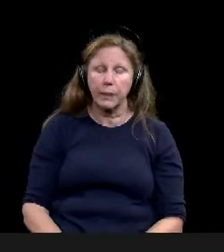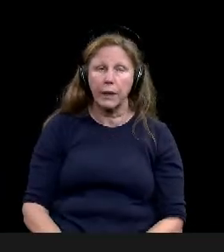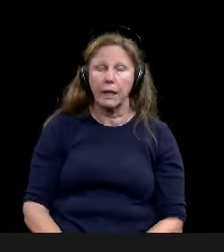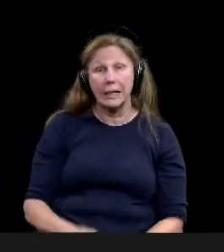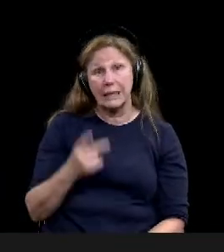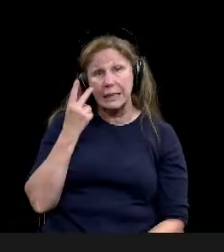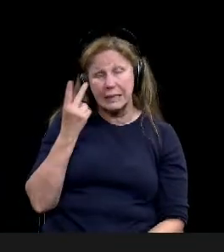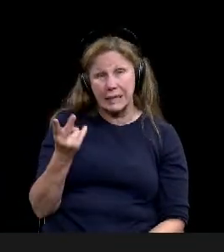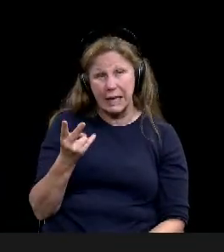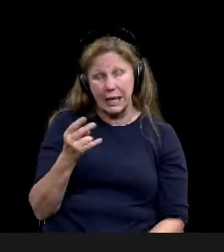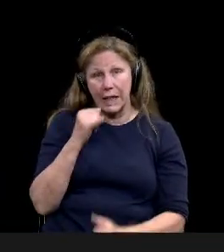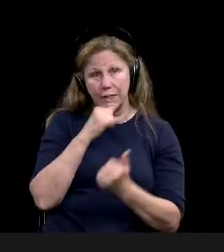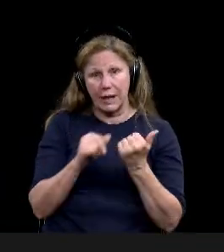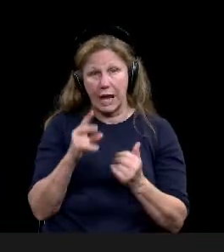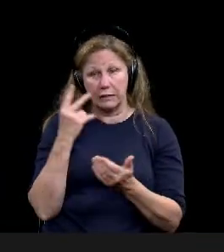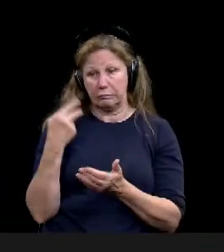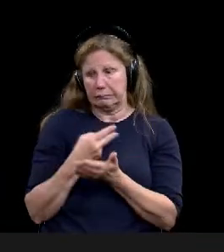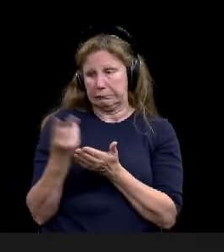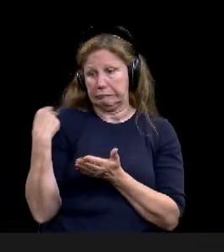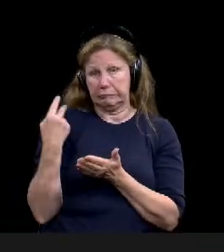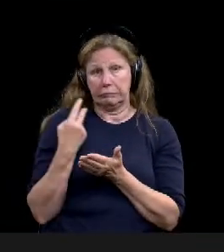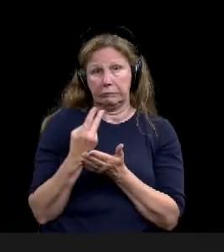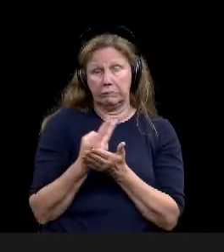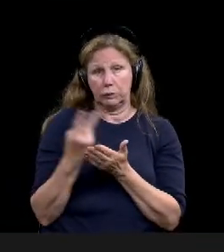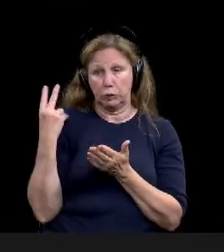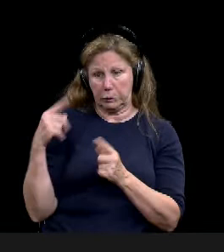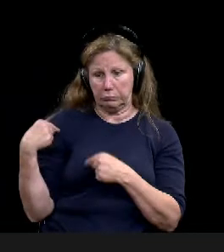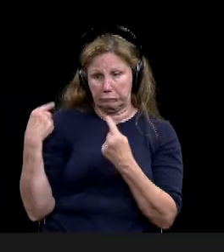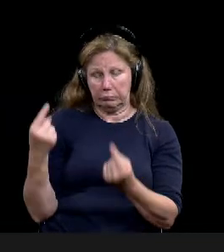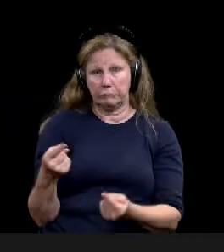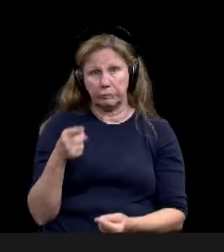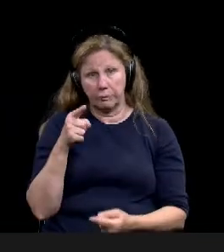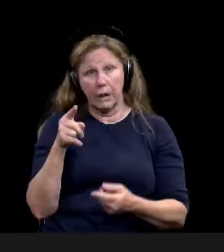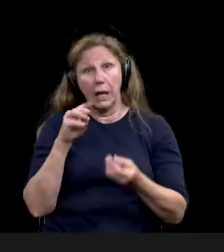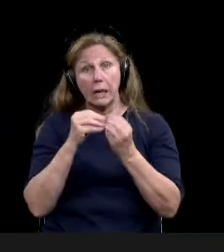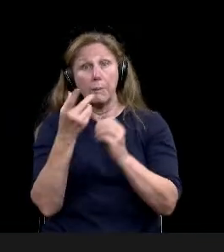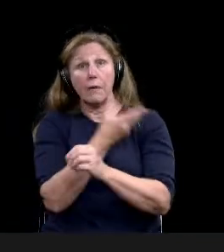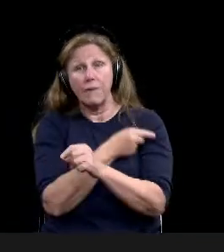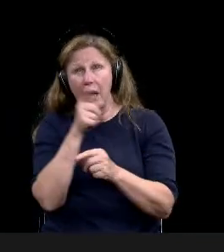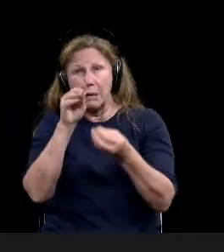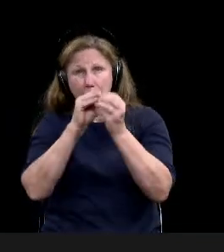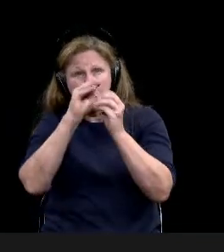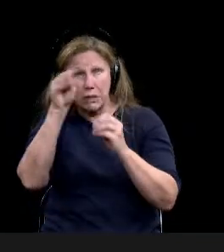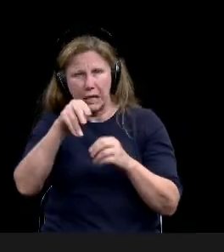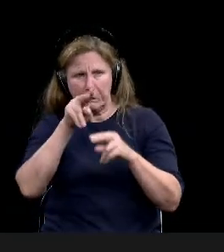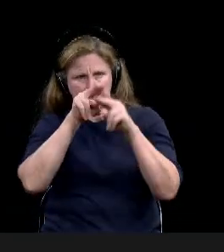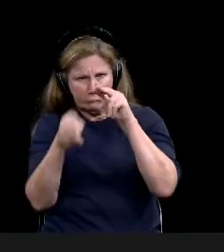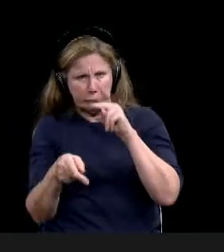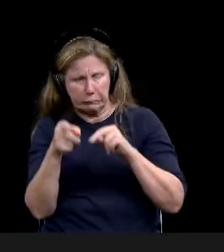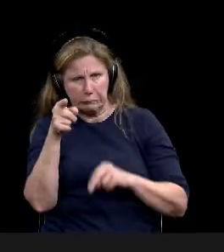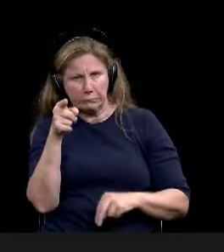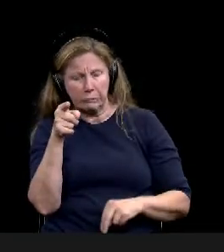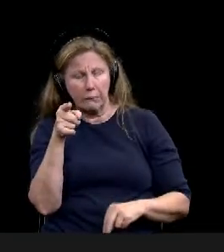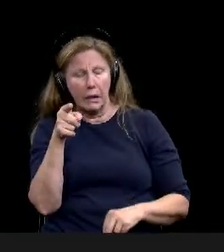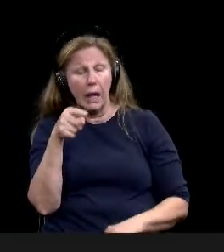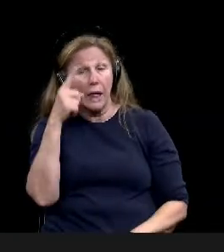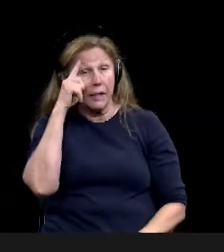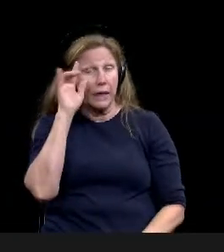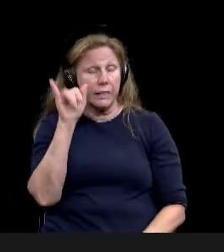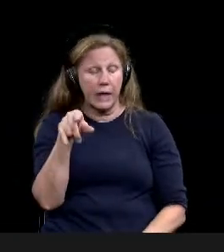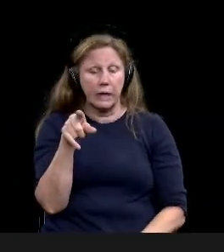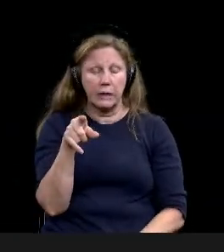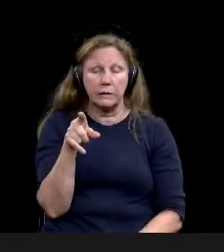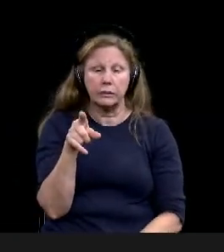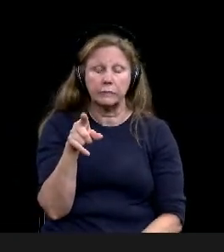And I think that this highlights how all of us have a continuing responsibility to